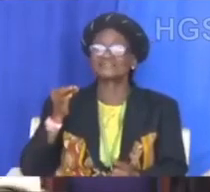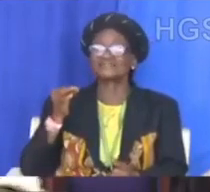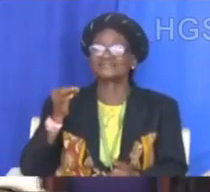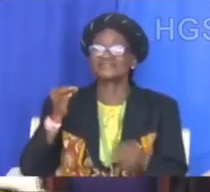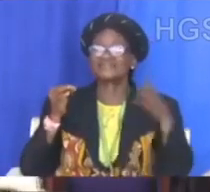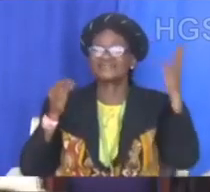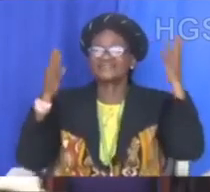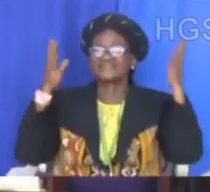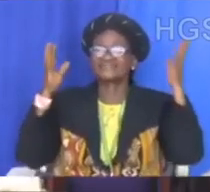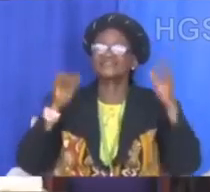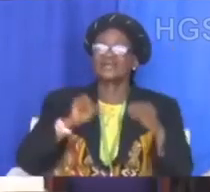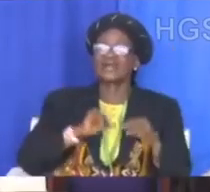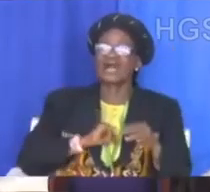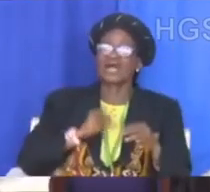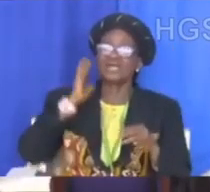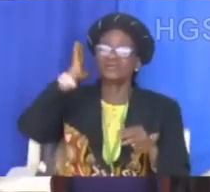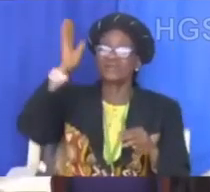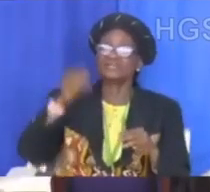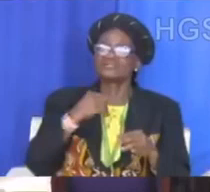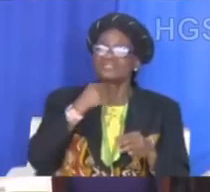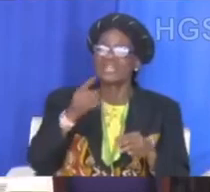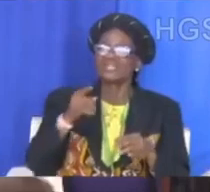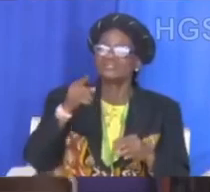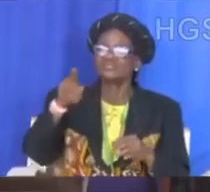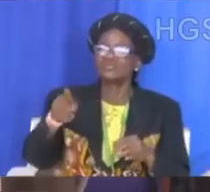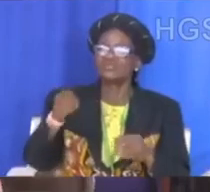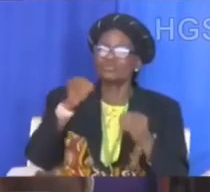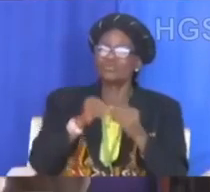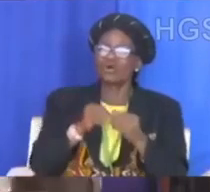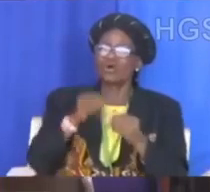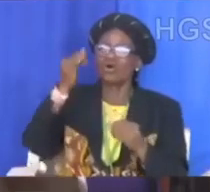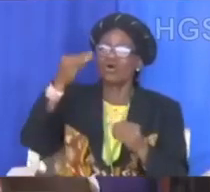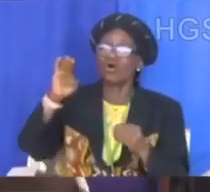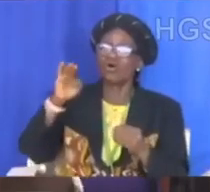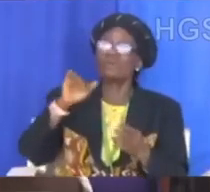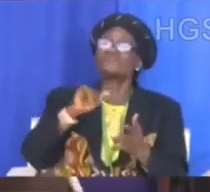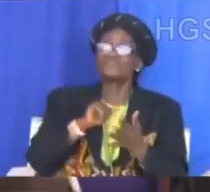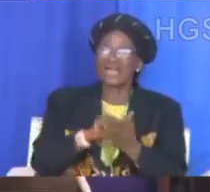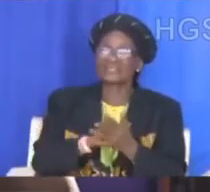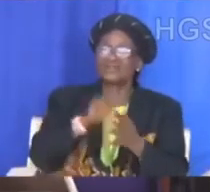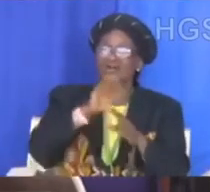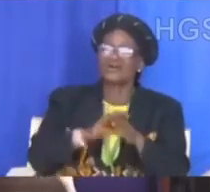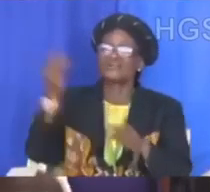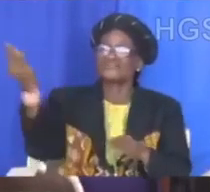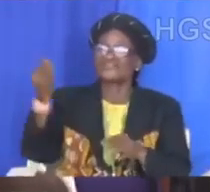I will tell you that, I'll tell you more about that on Friday, since, but you can see, enjoy yourself for now.